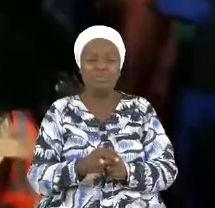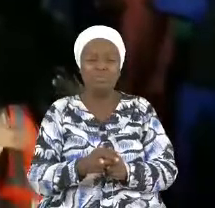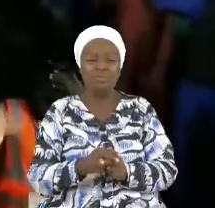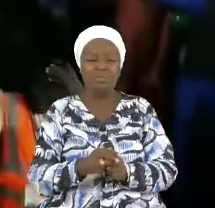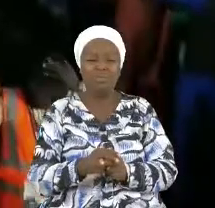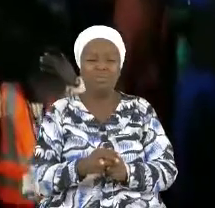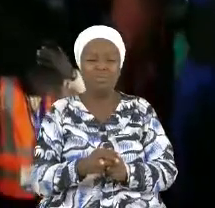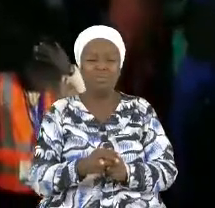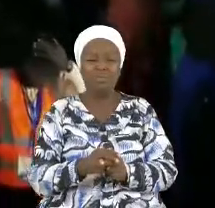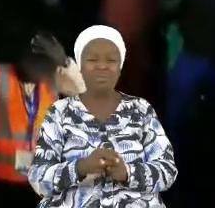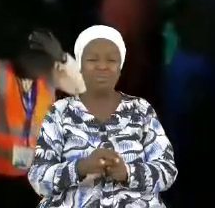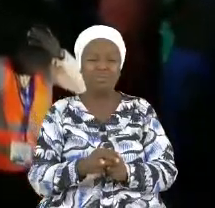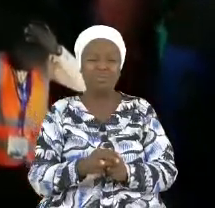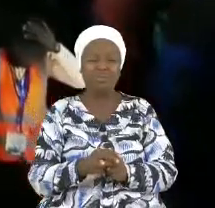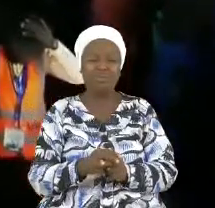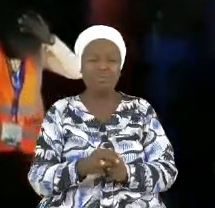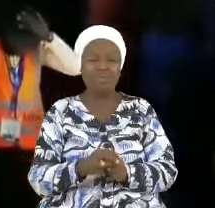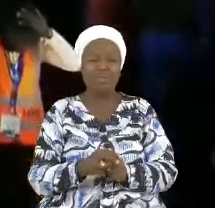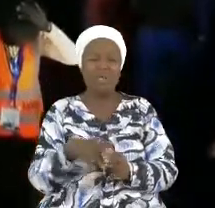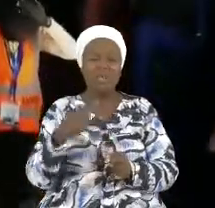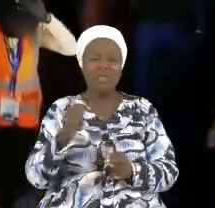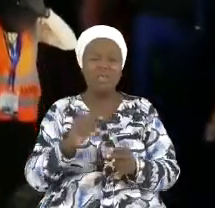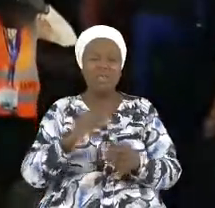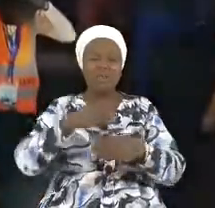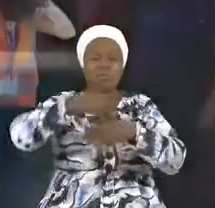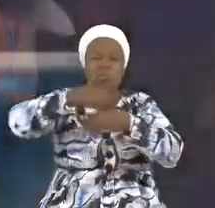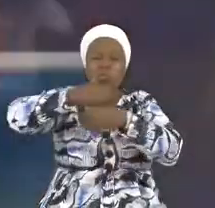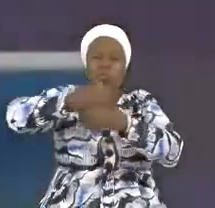The swelling of goiter,